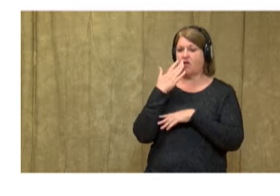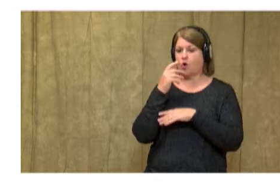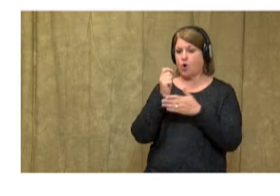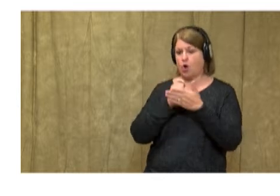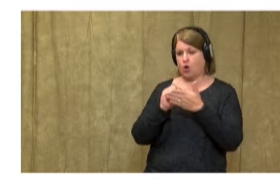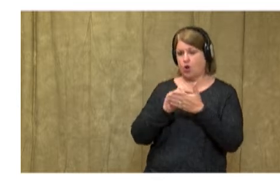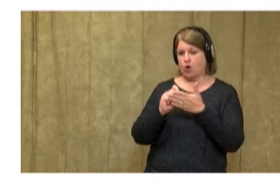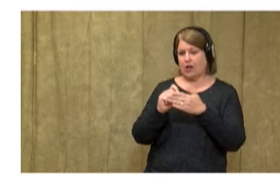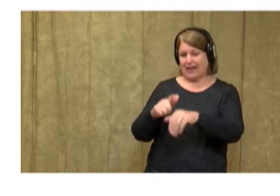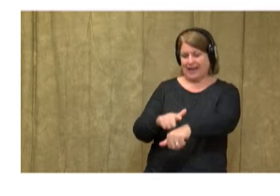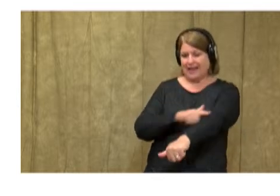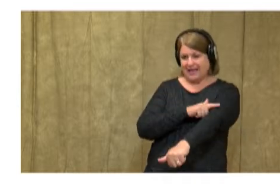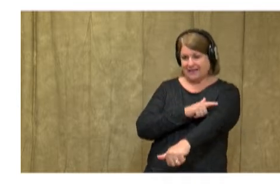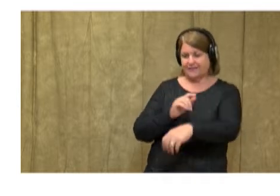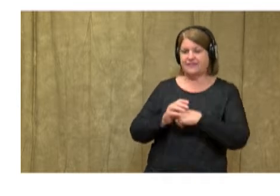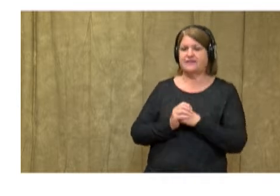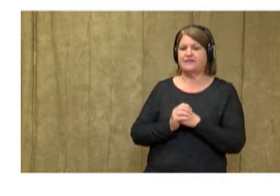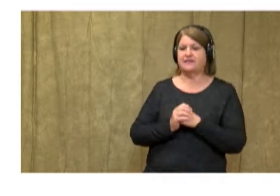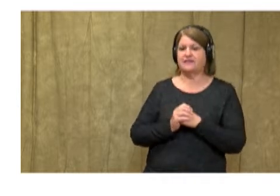Hold up the number of lengths